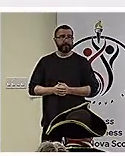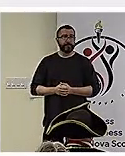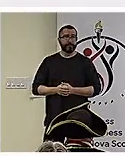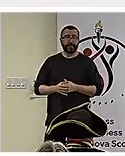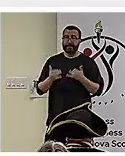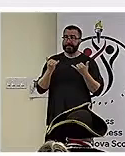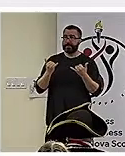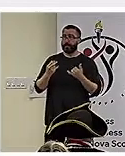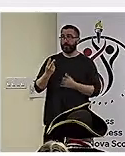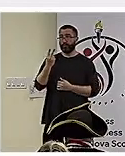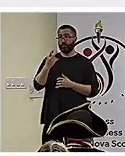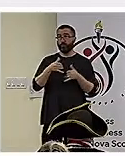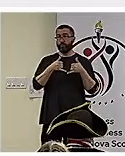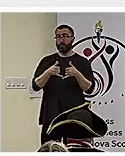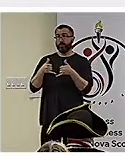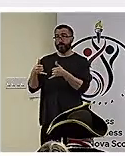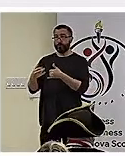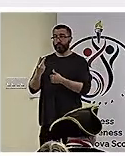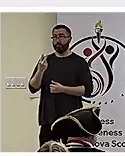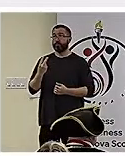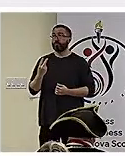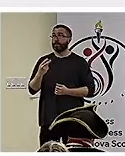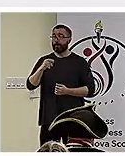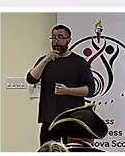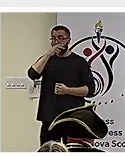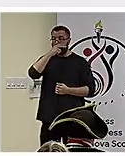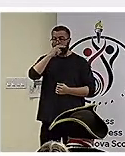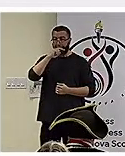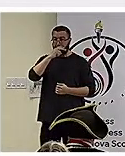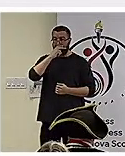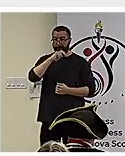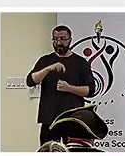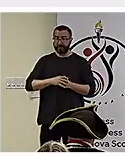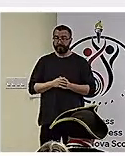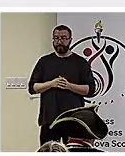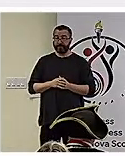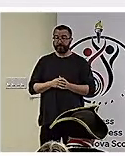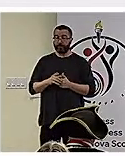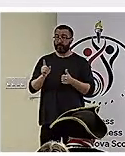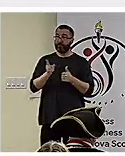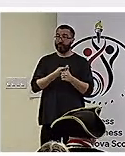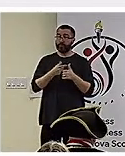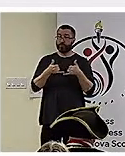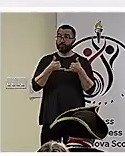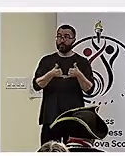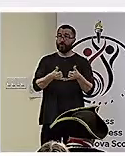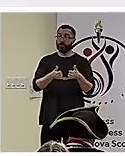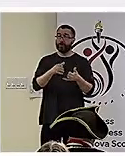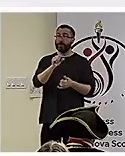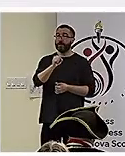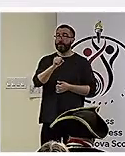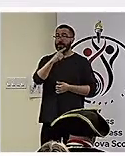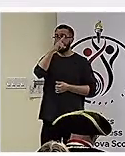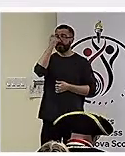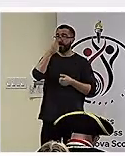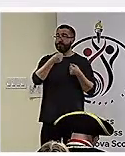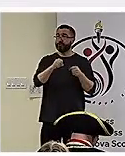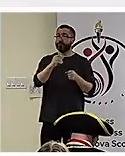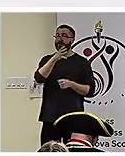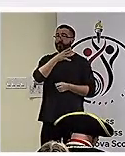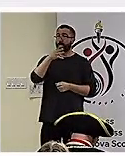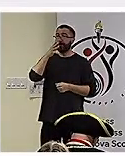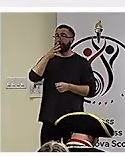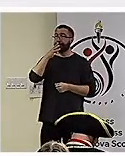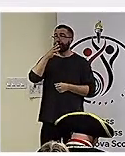2 awards for the Exceptional Service Award. First, we are presenting the Exceptional Service Award to Summer Street Farms.